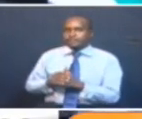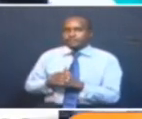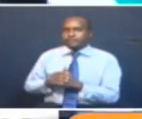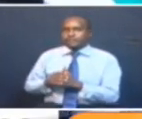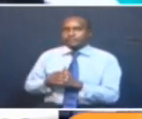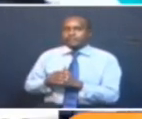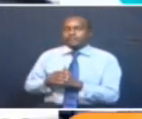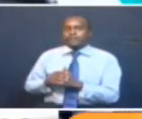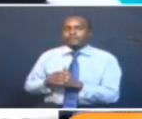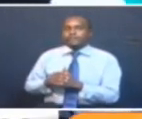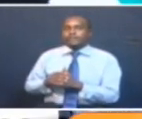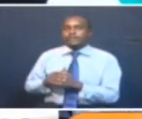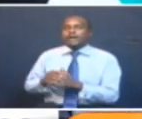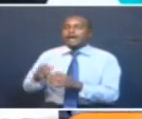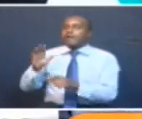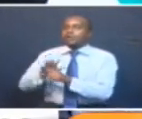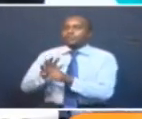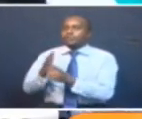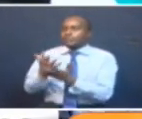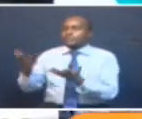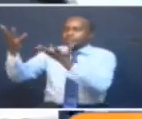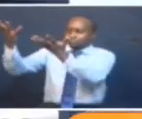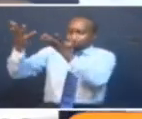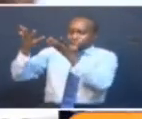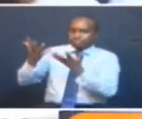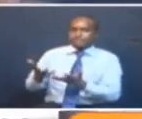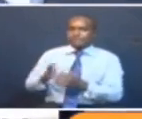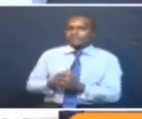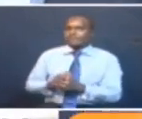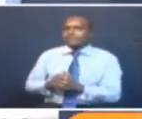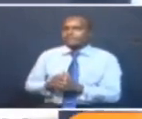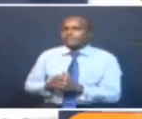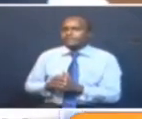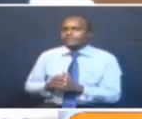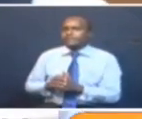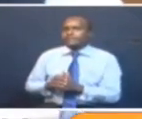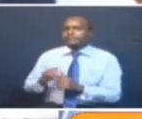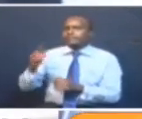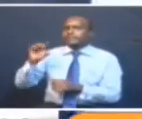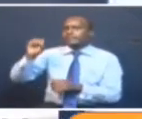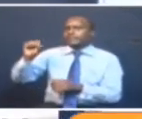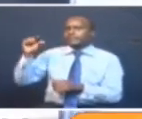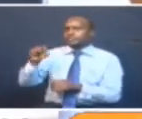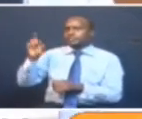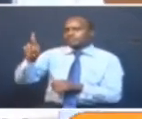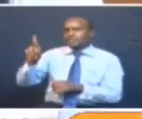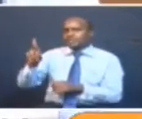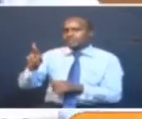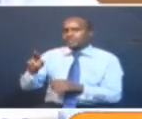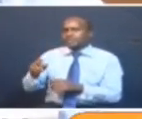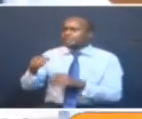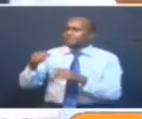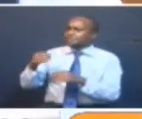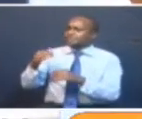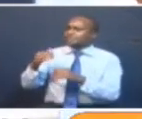backlog of goods coming in. Huge. First of all, tell me something. SGR, was it a big mistake or was this a